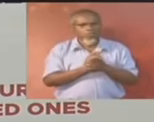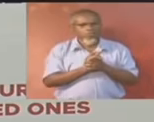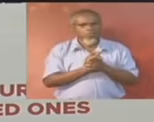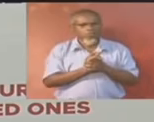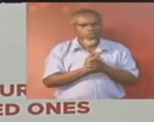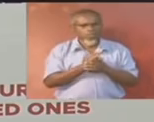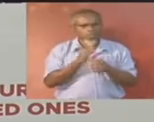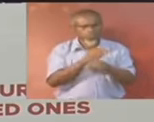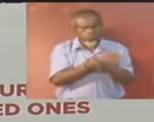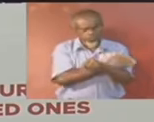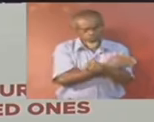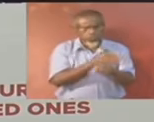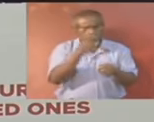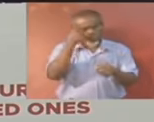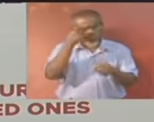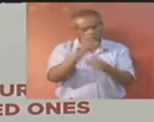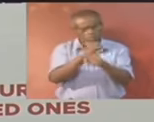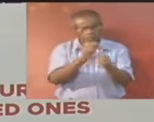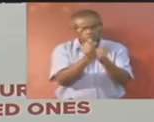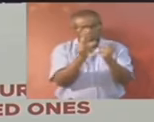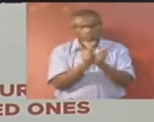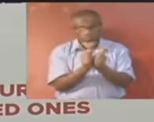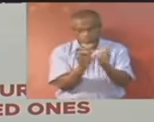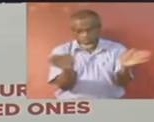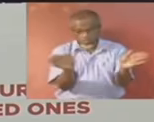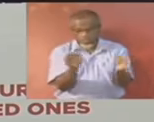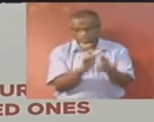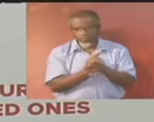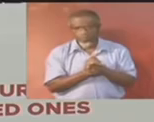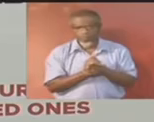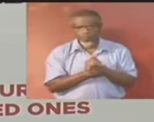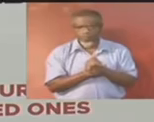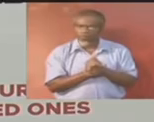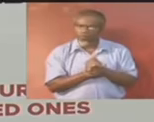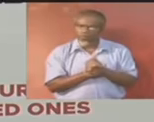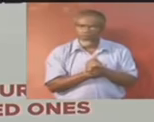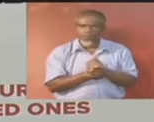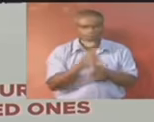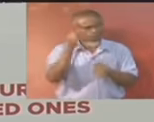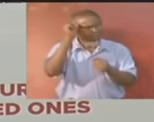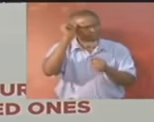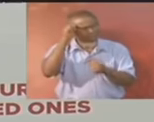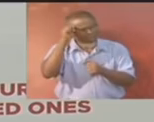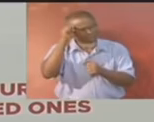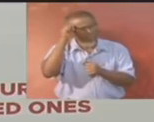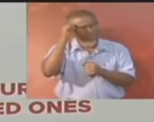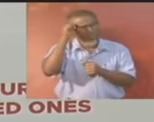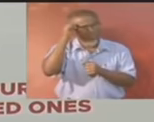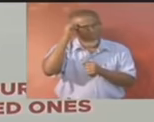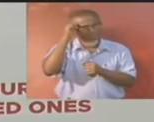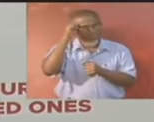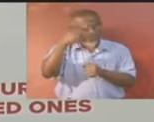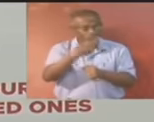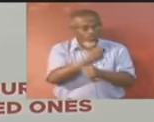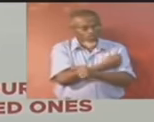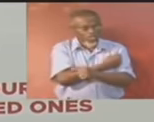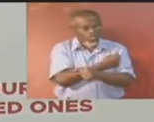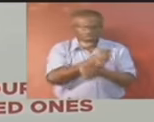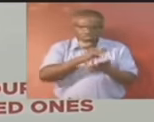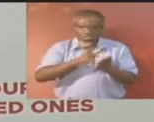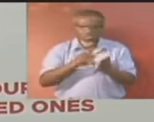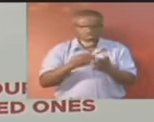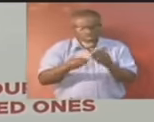I'd like to start by reminding persons in the population, reminding everyone that vaccines are just an additional